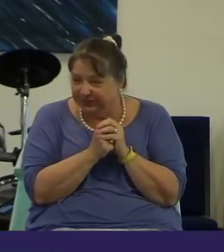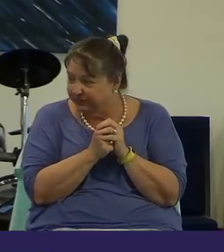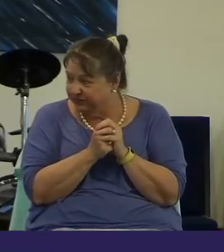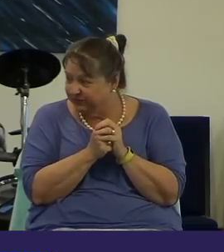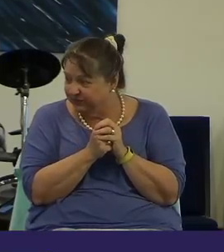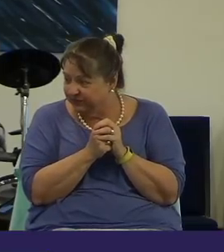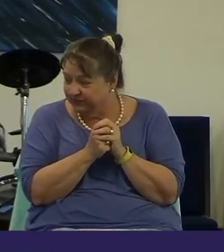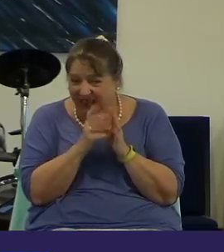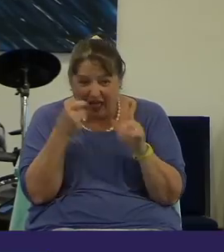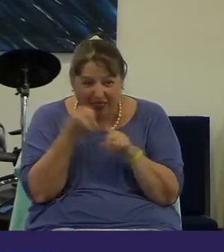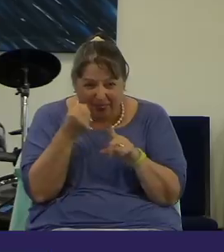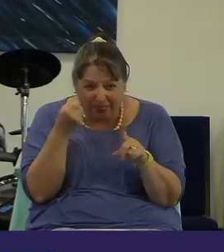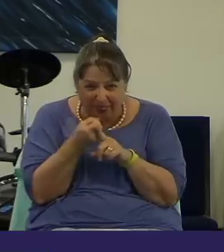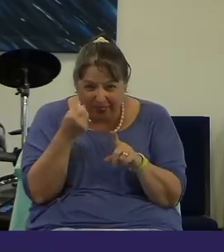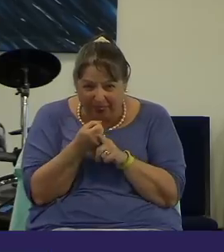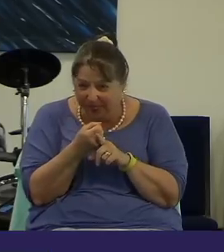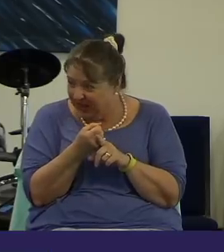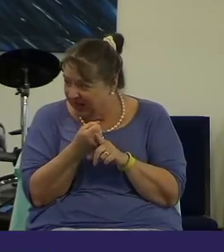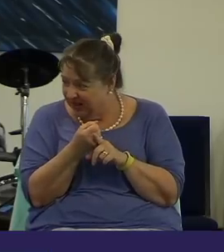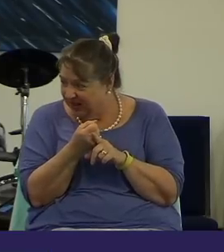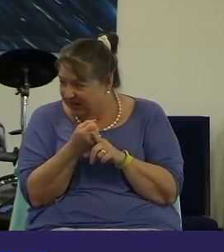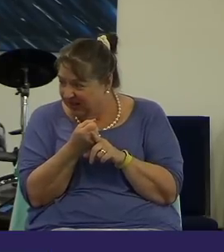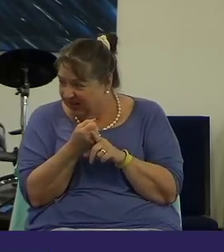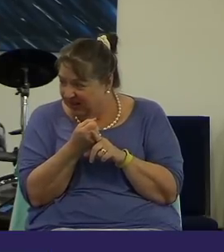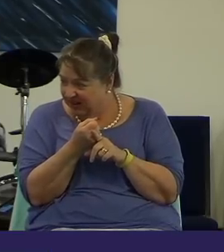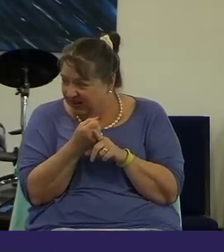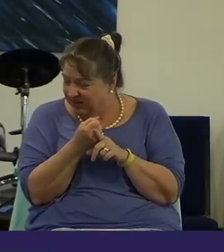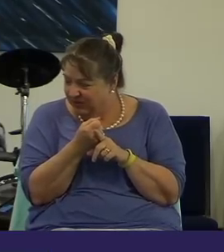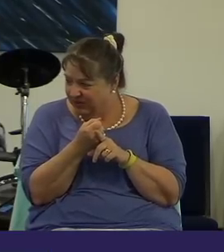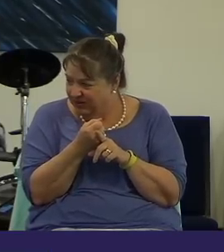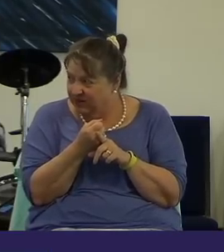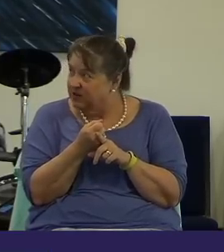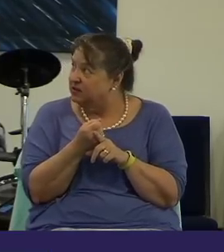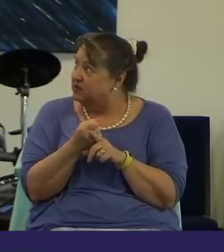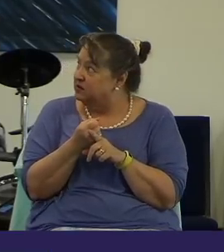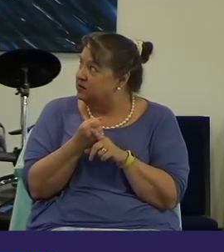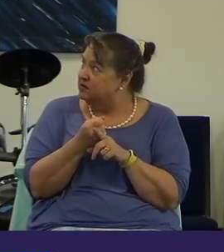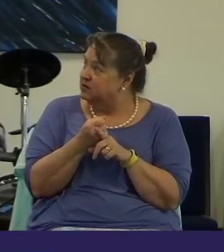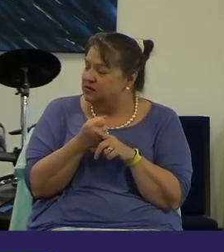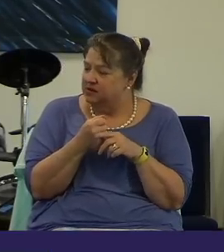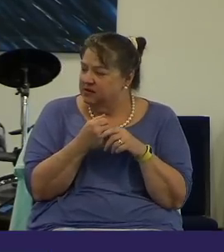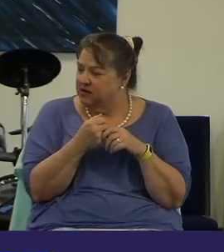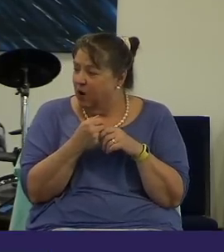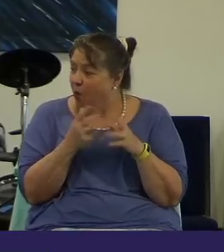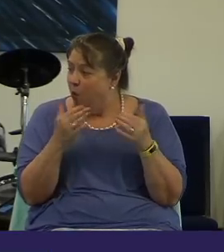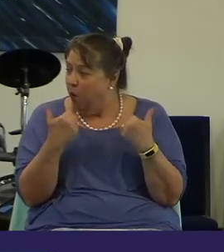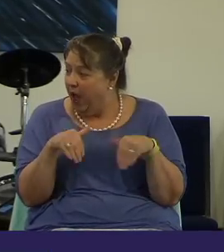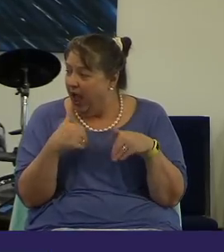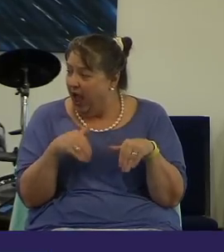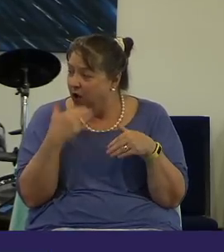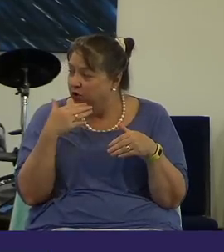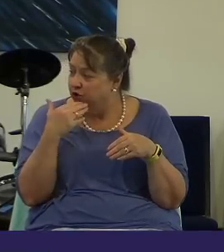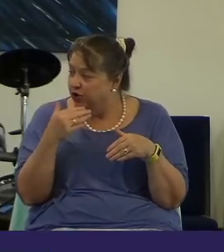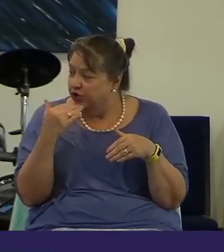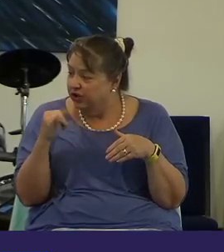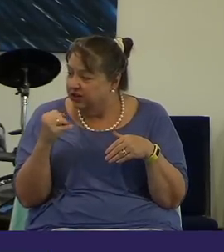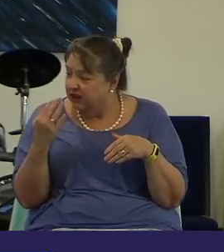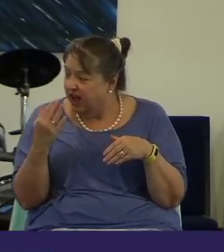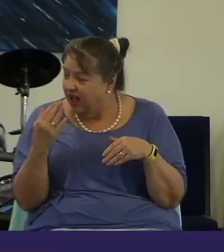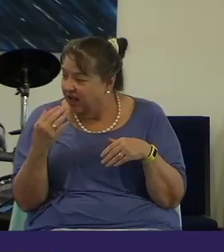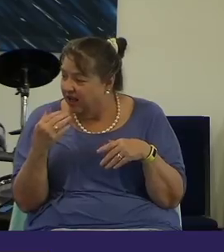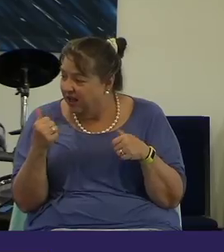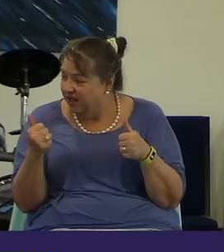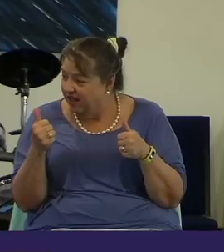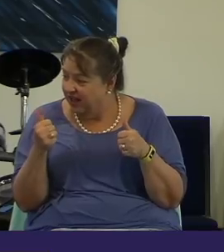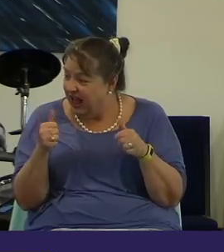Gotta hit it harder. Do you need me to hit it for you? I'm really good at that. Oh, wow, you're doing really good. Oh, you're doing